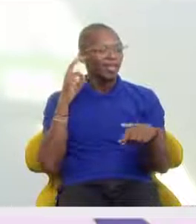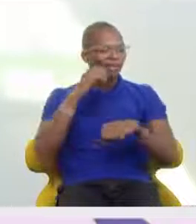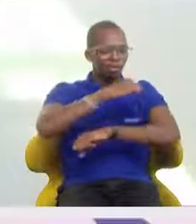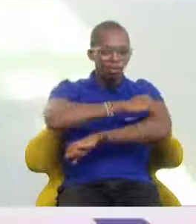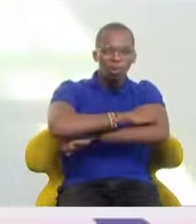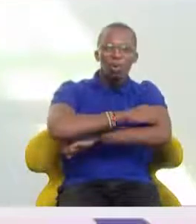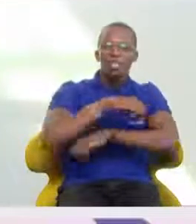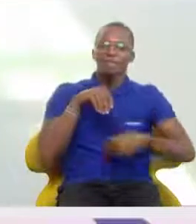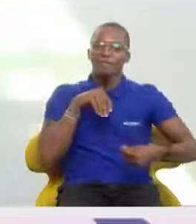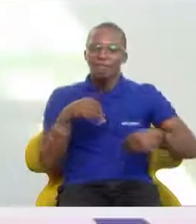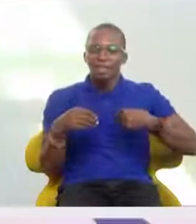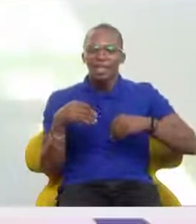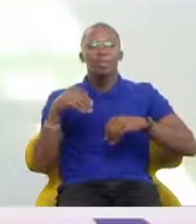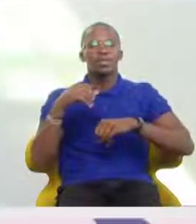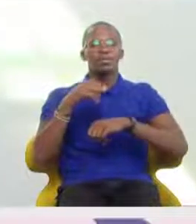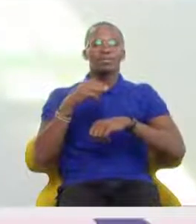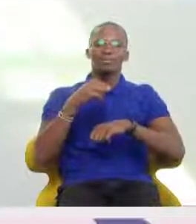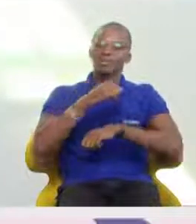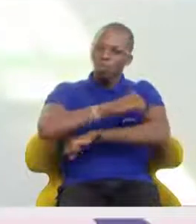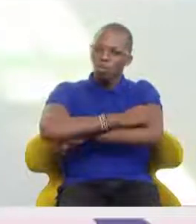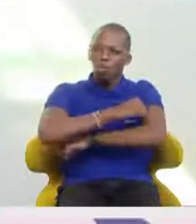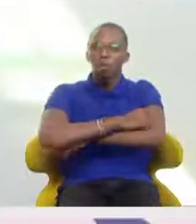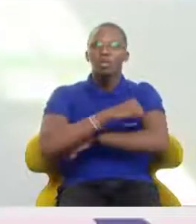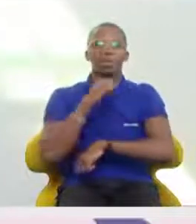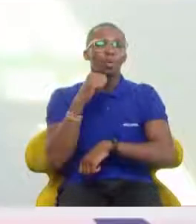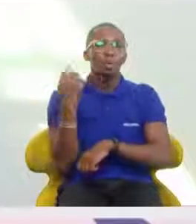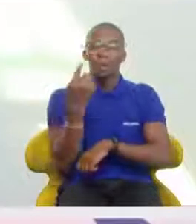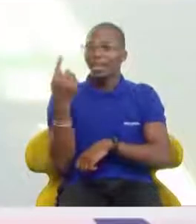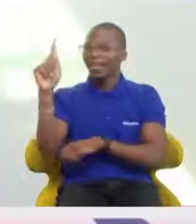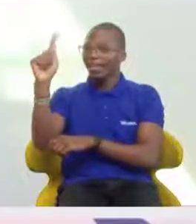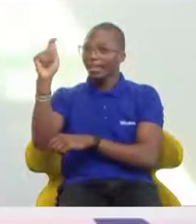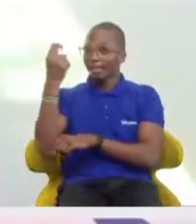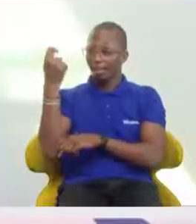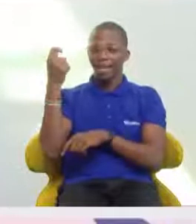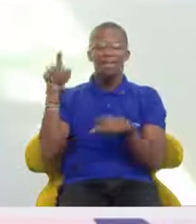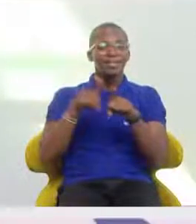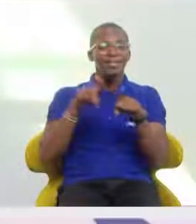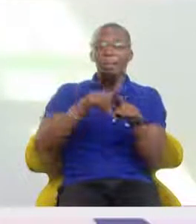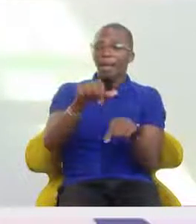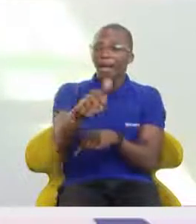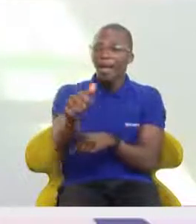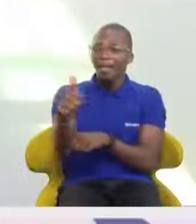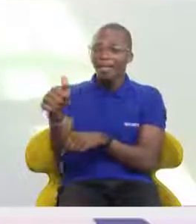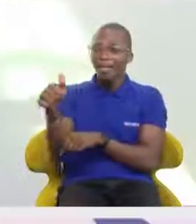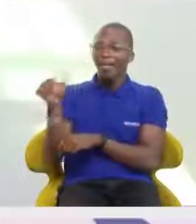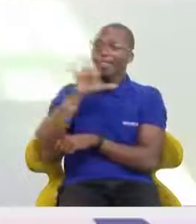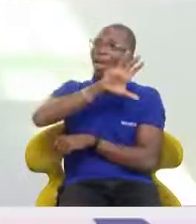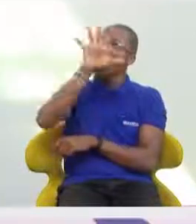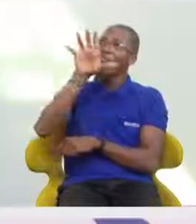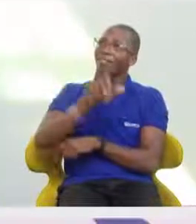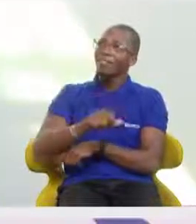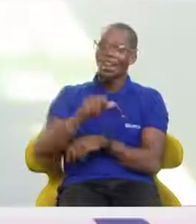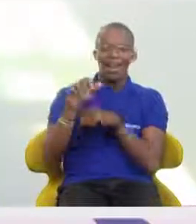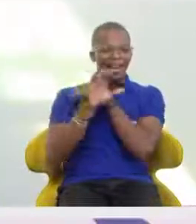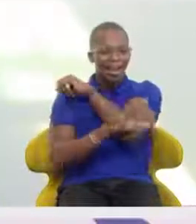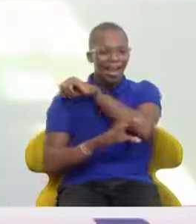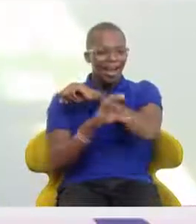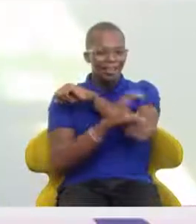to the entire Enable team. No words can express my deep appreciation for your commitment to our mission.